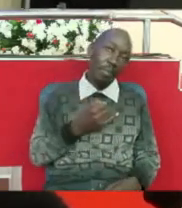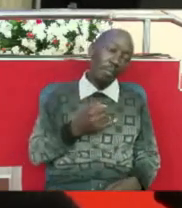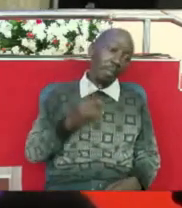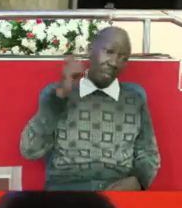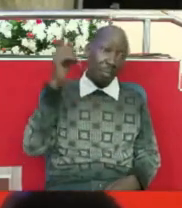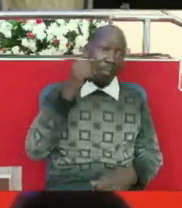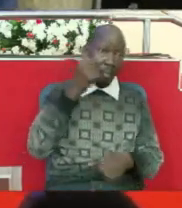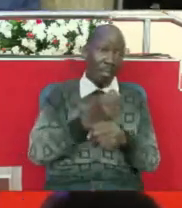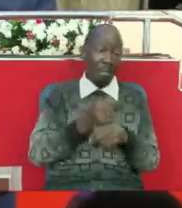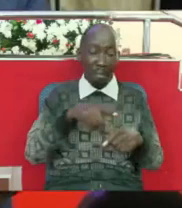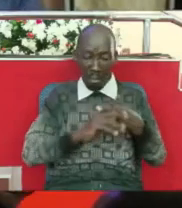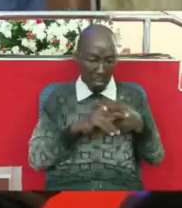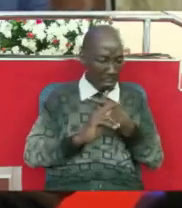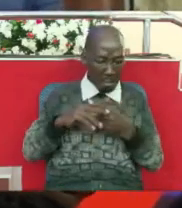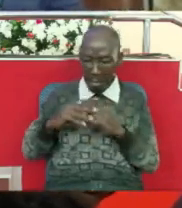they make one for you